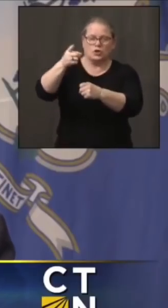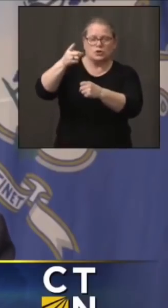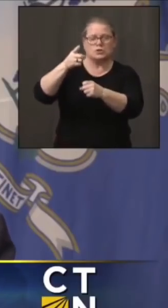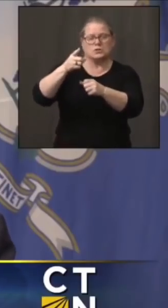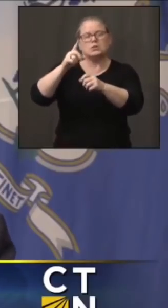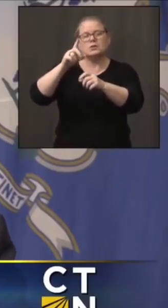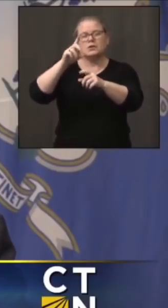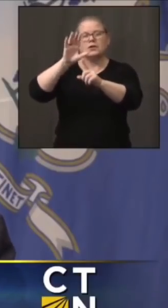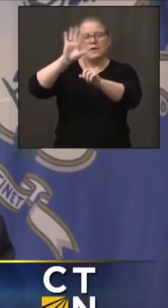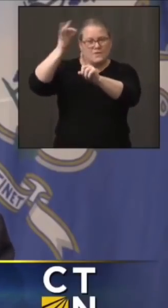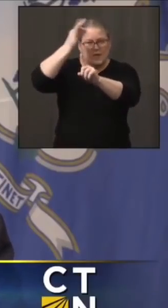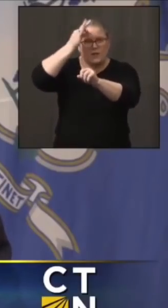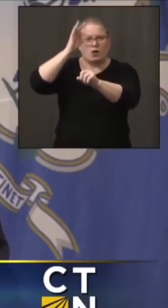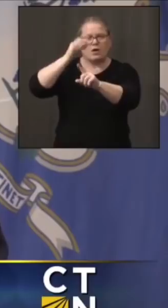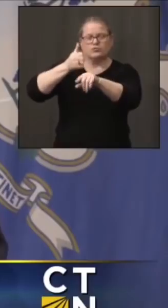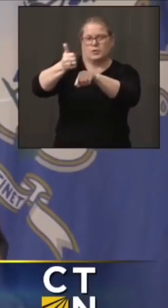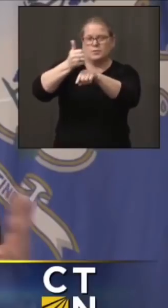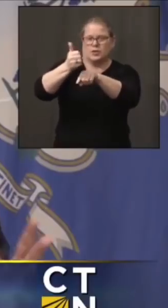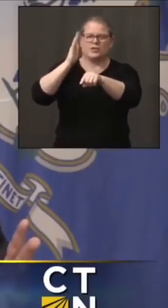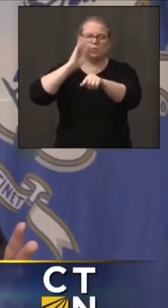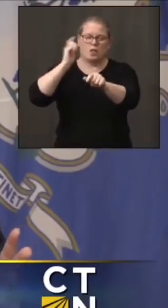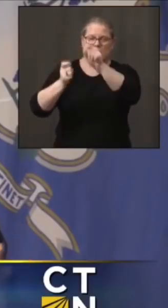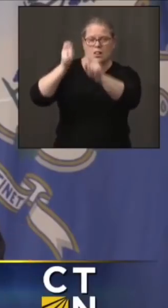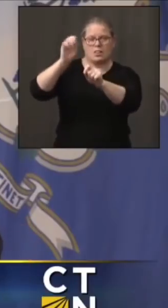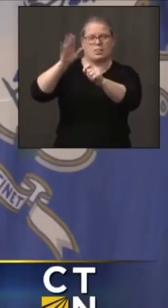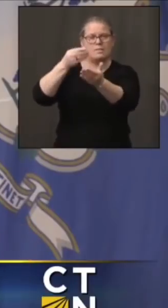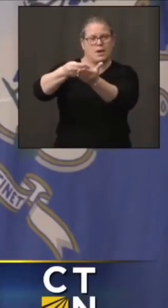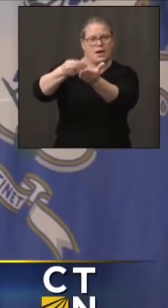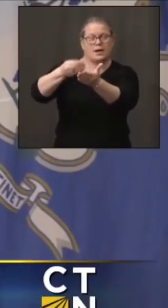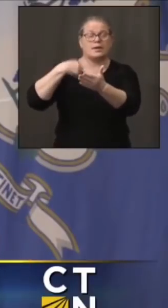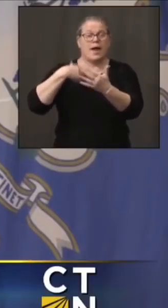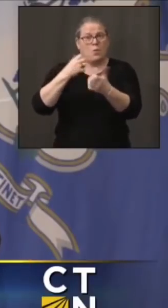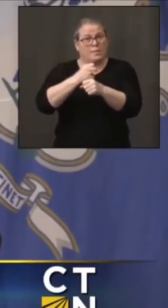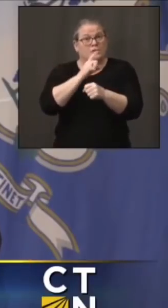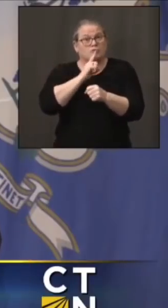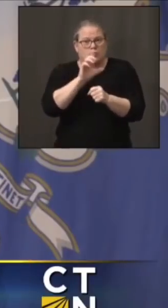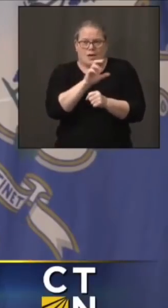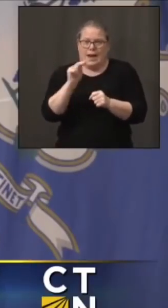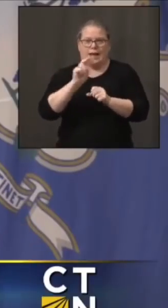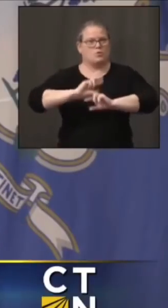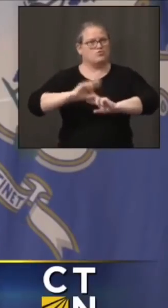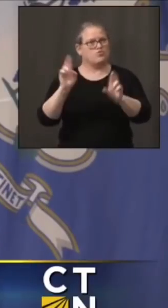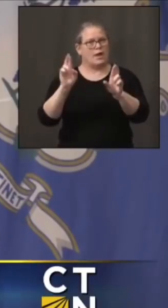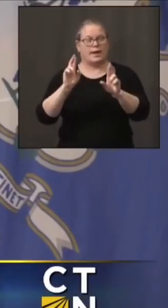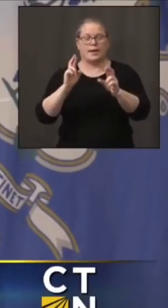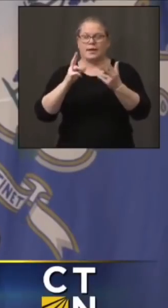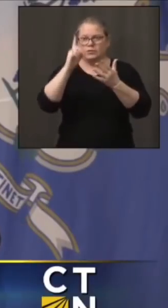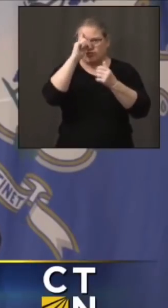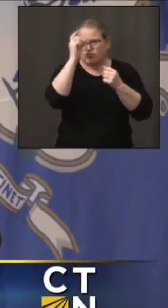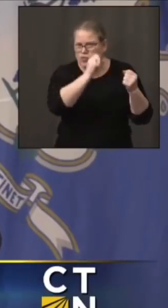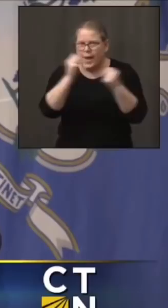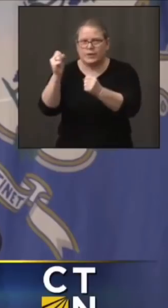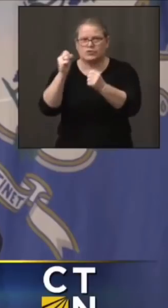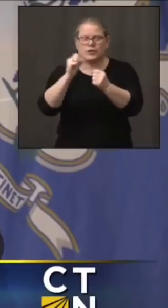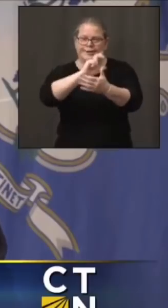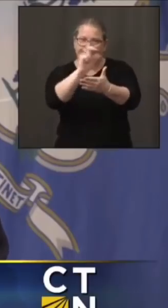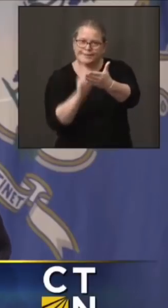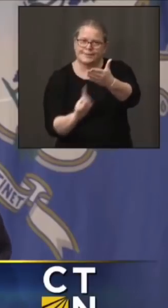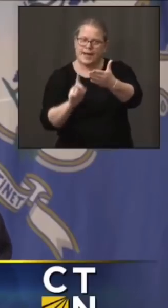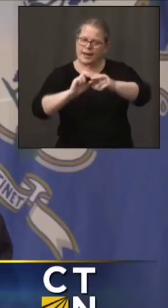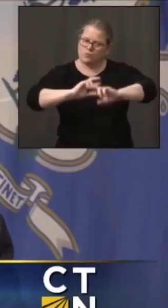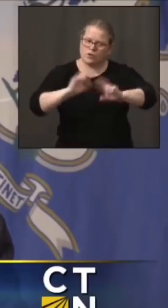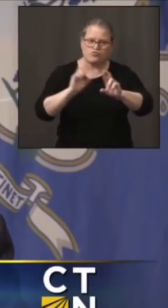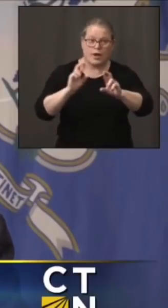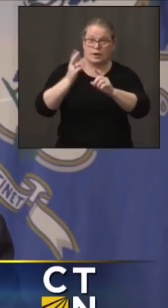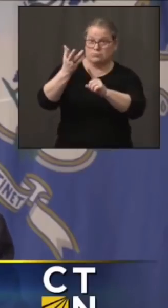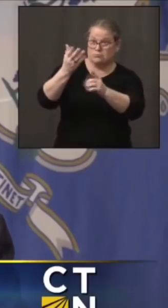I want to make sure that we have our strategy in place. We have our design and build plans ready to go. And